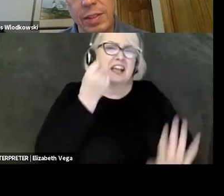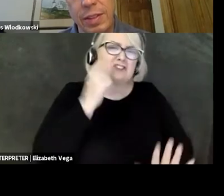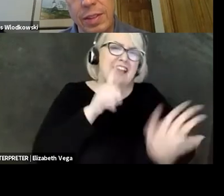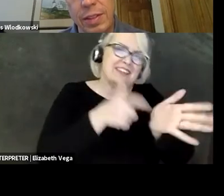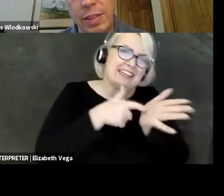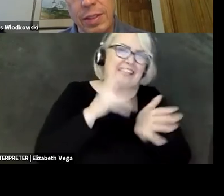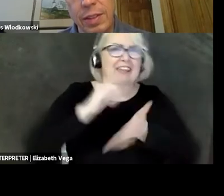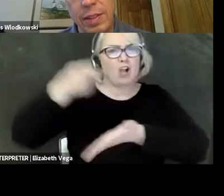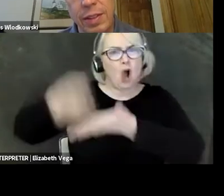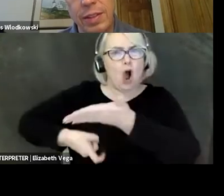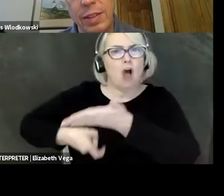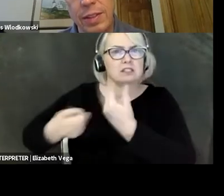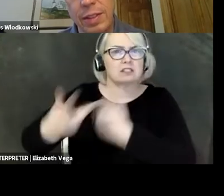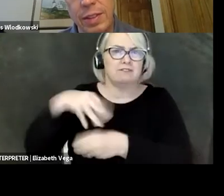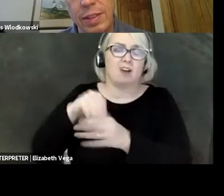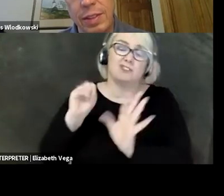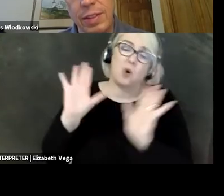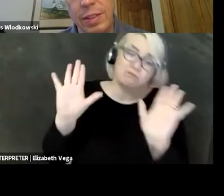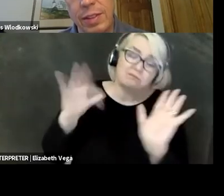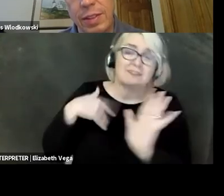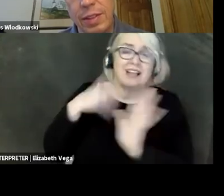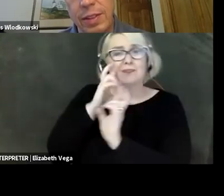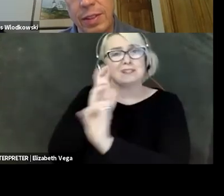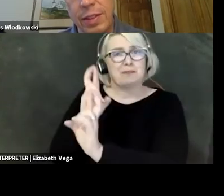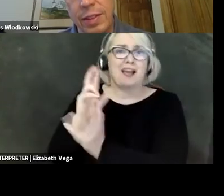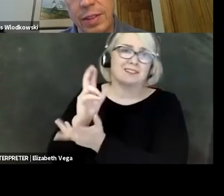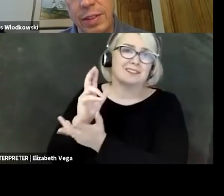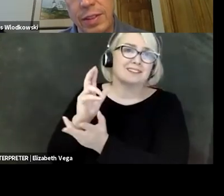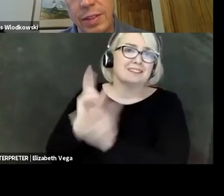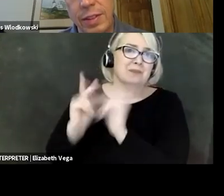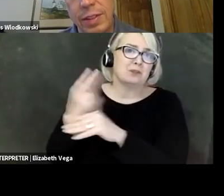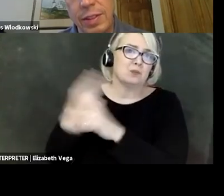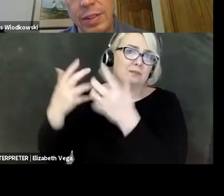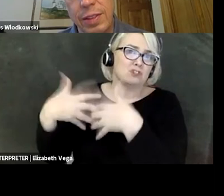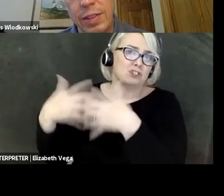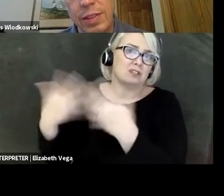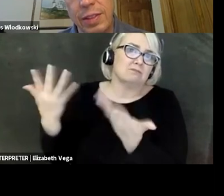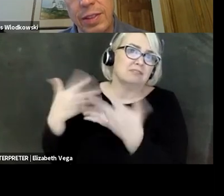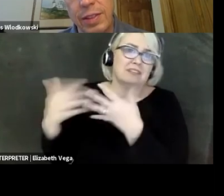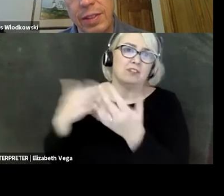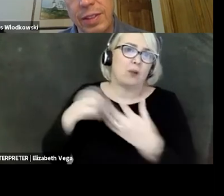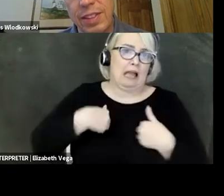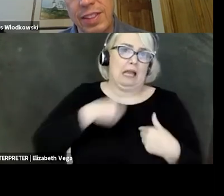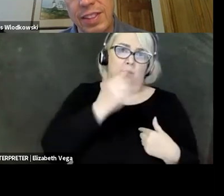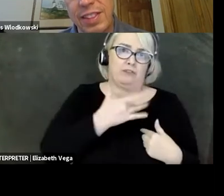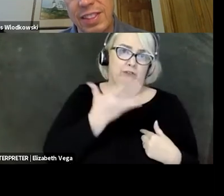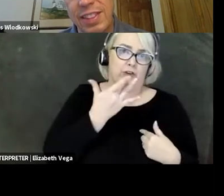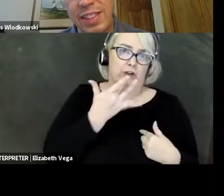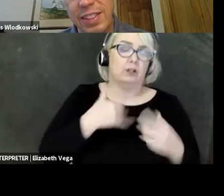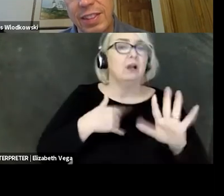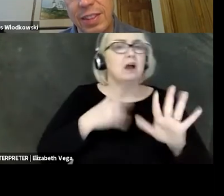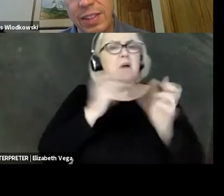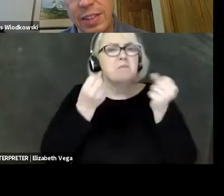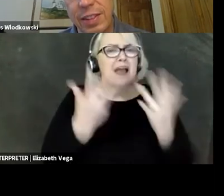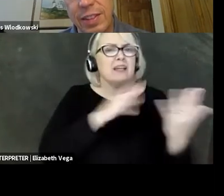factor involved. So I respect various ways of going about it. I think there's lots of different ways to do this,